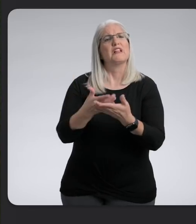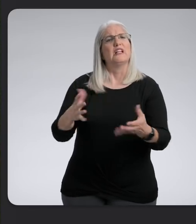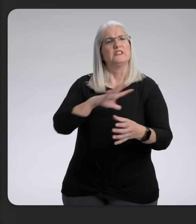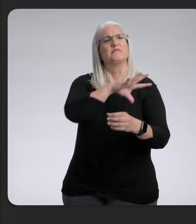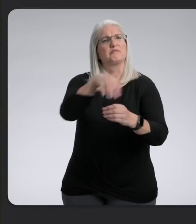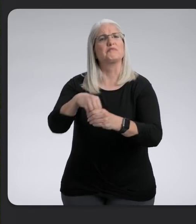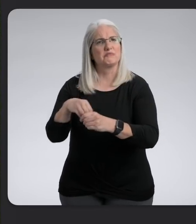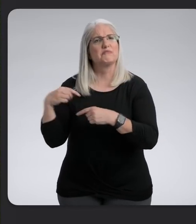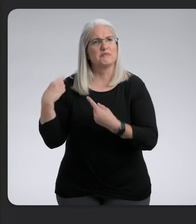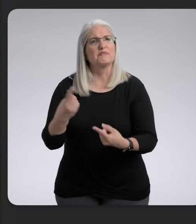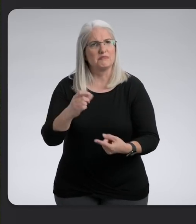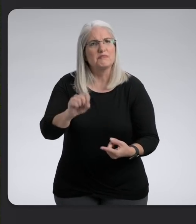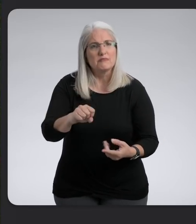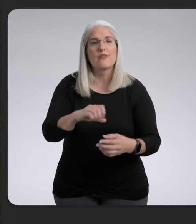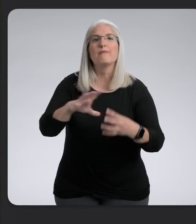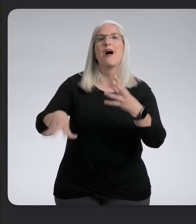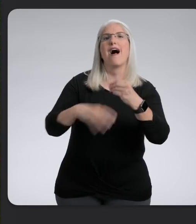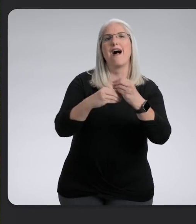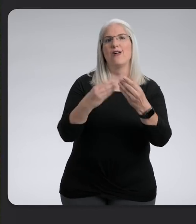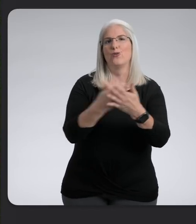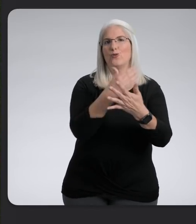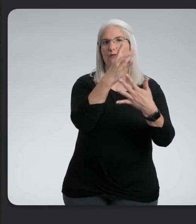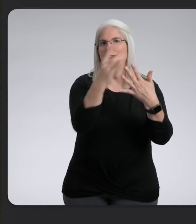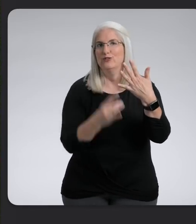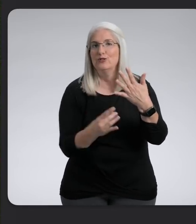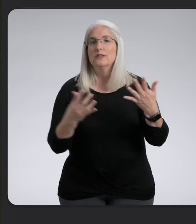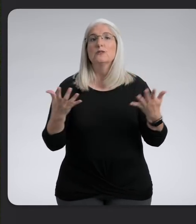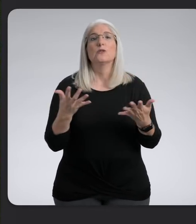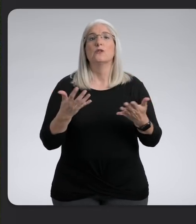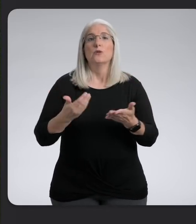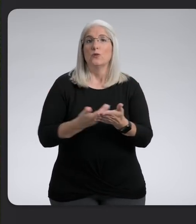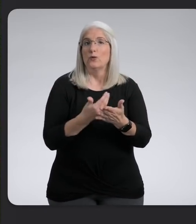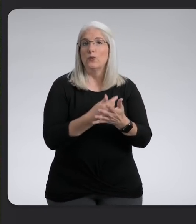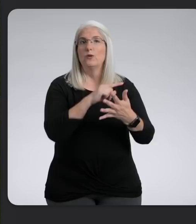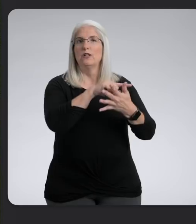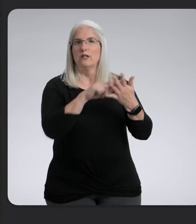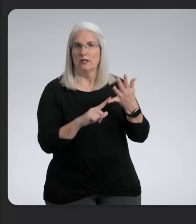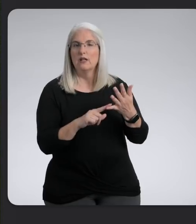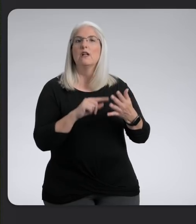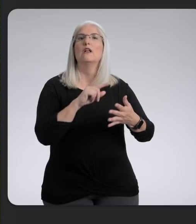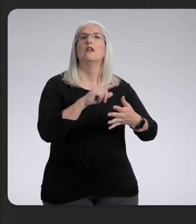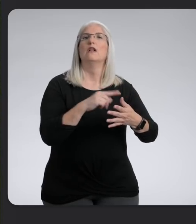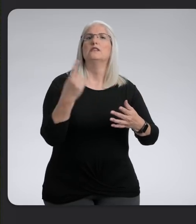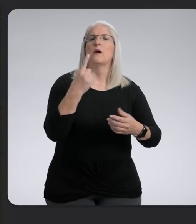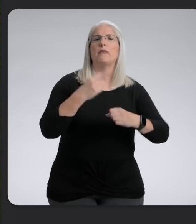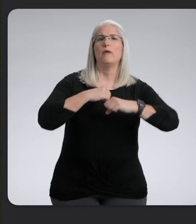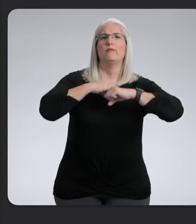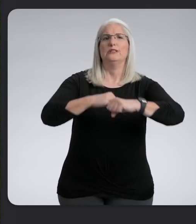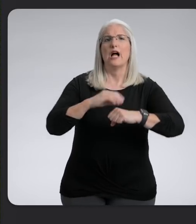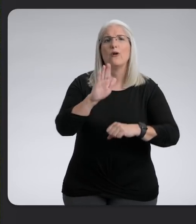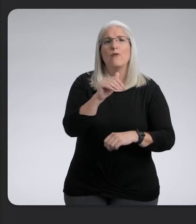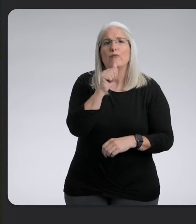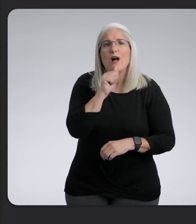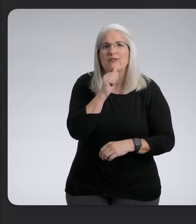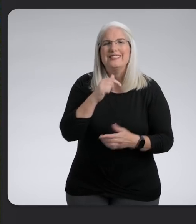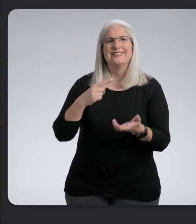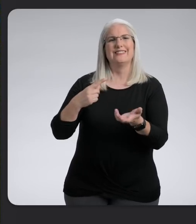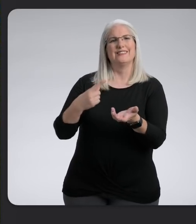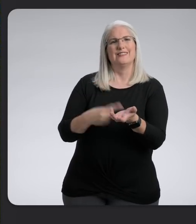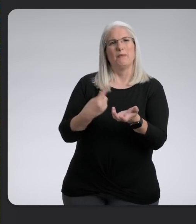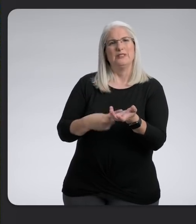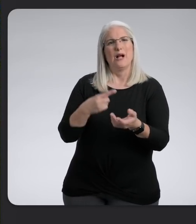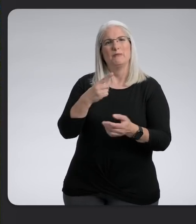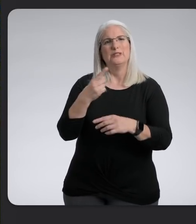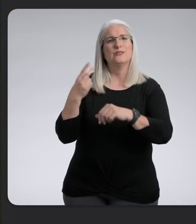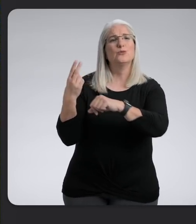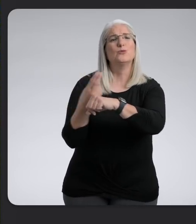iCloud with some great new features, starting with something to help protect your privacy online. On any given day, we